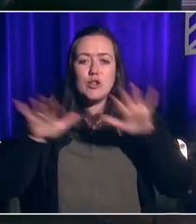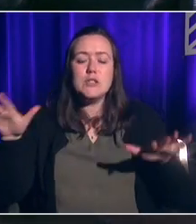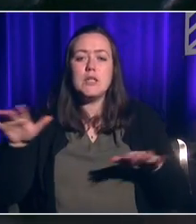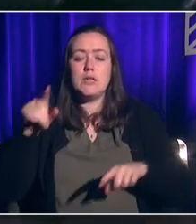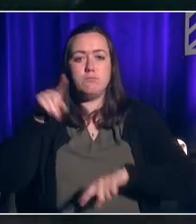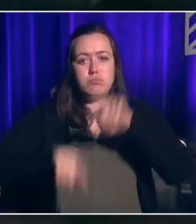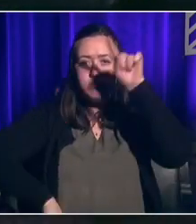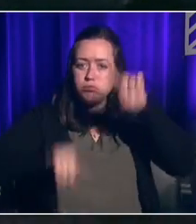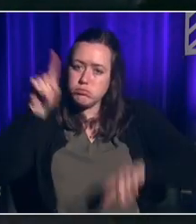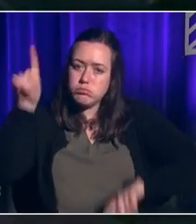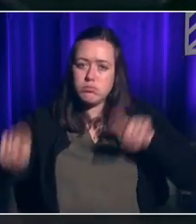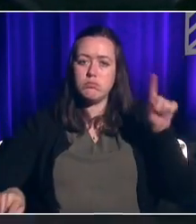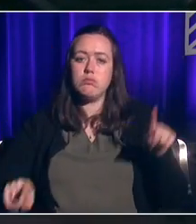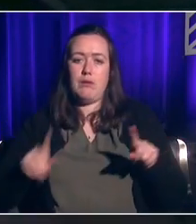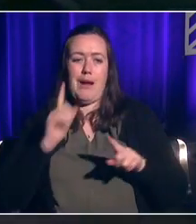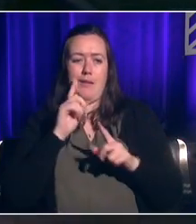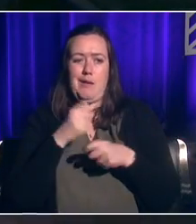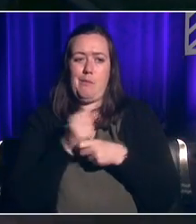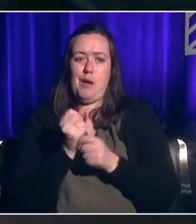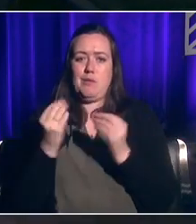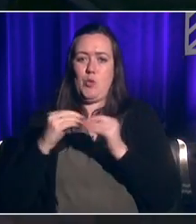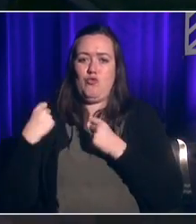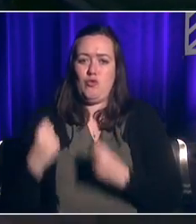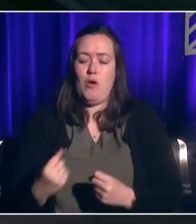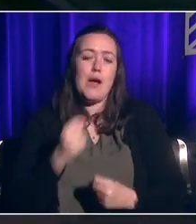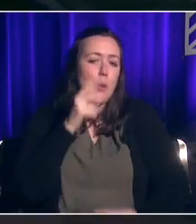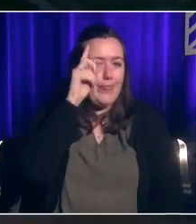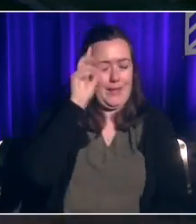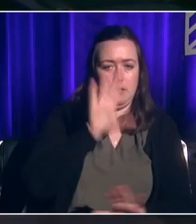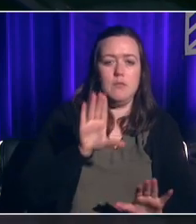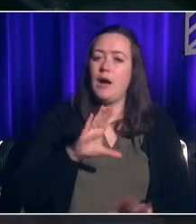stronger. I know that's what makes us stronger.